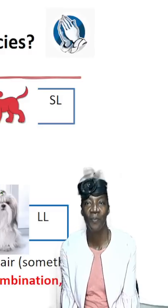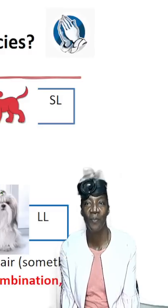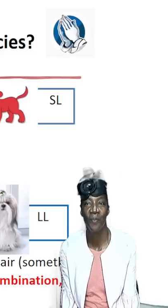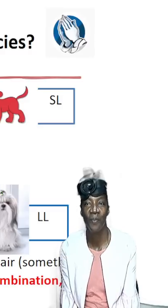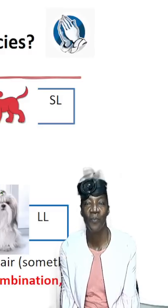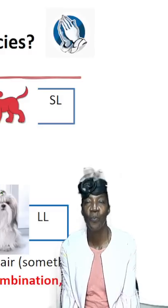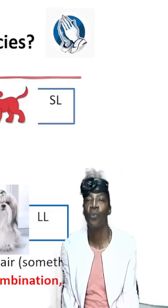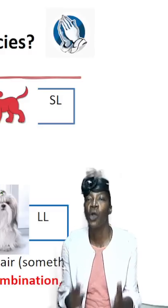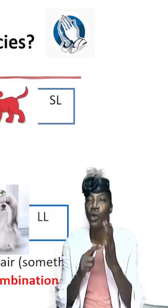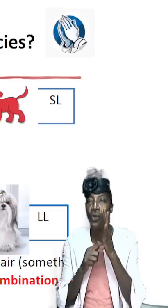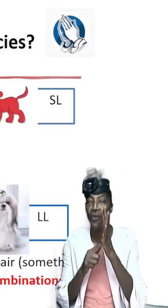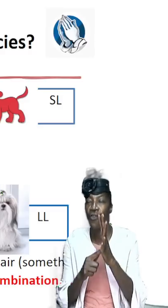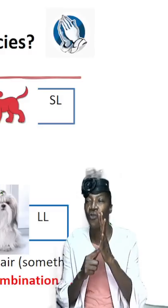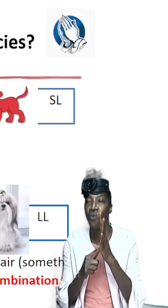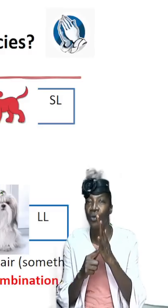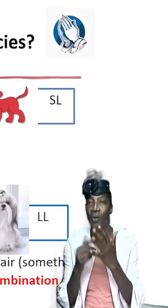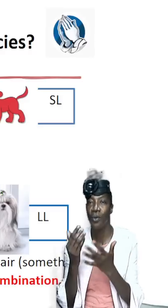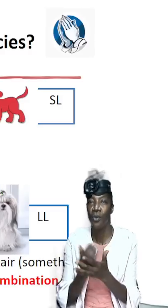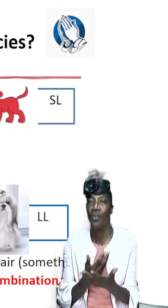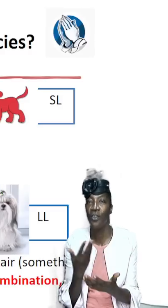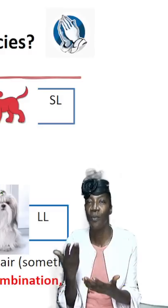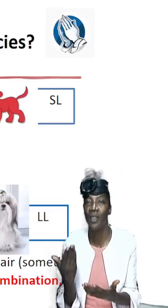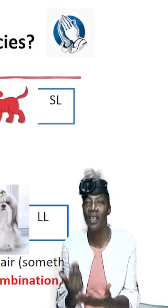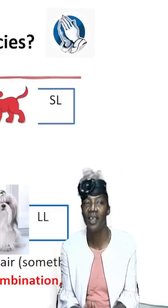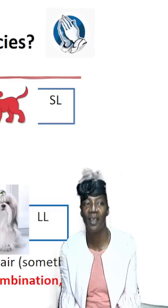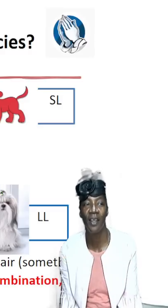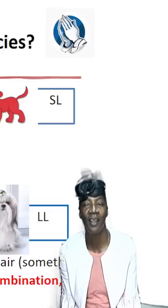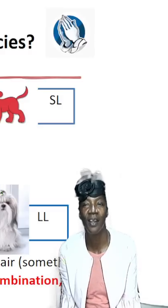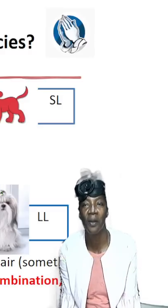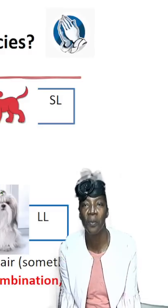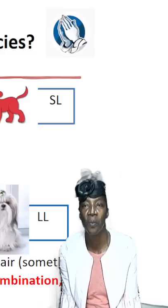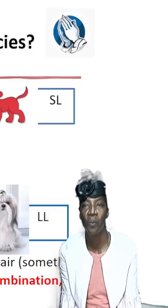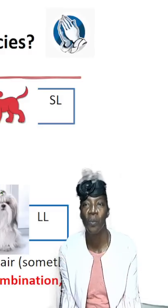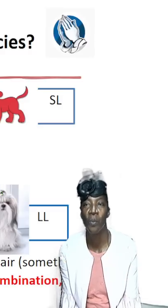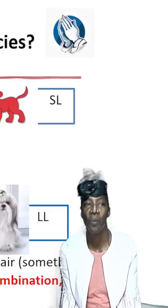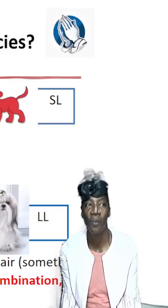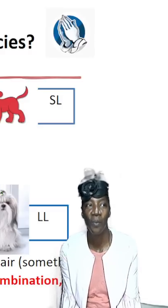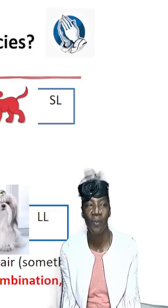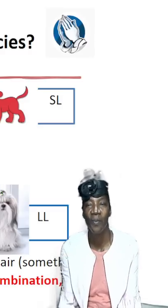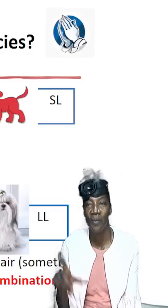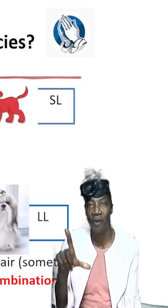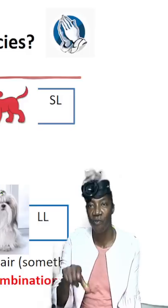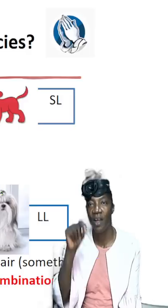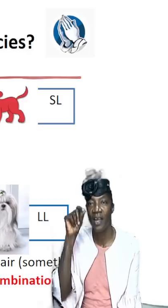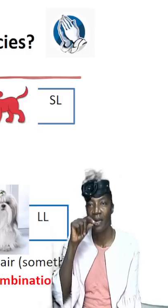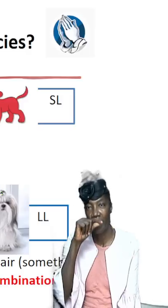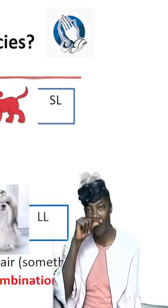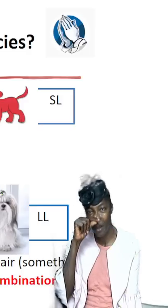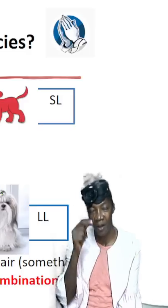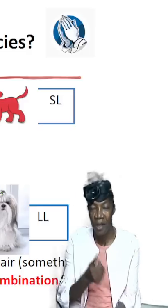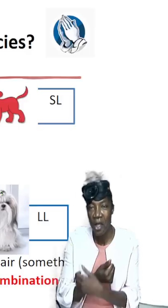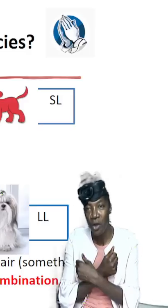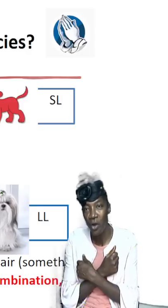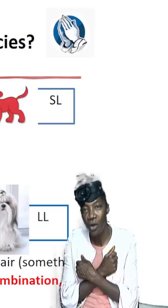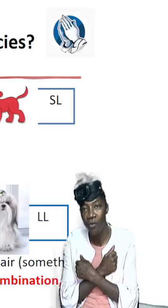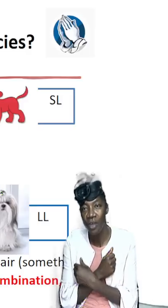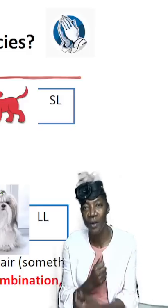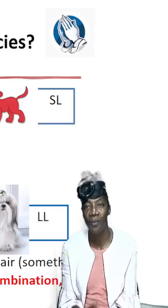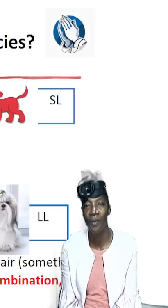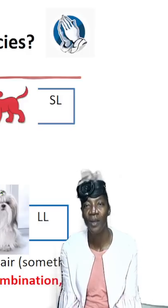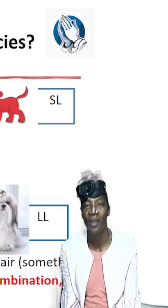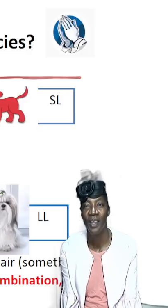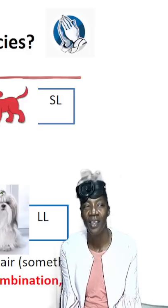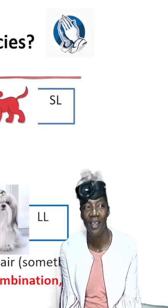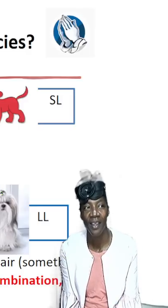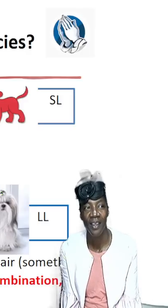to show us something, brothers and sisters. So here we find that loving